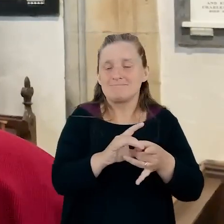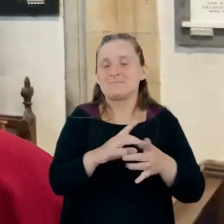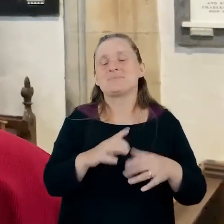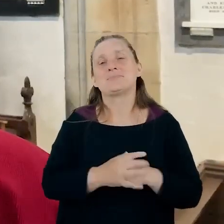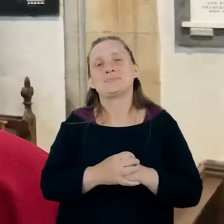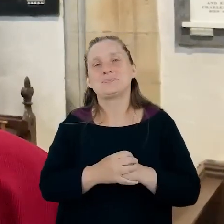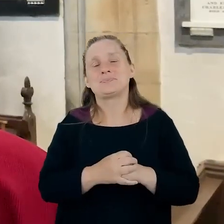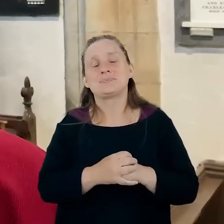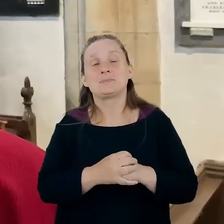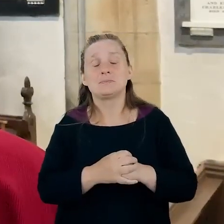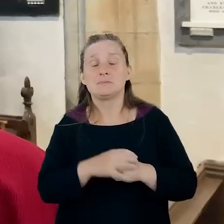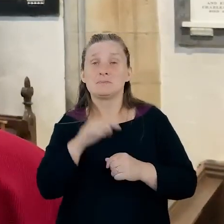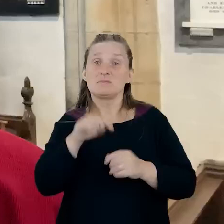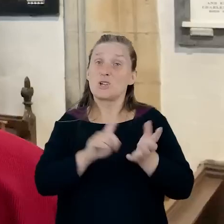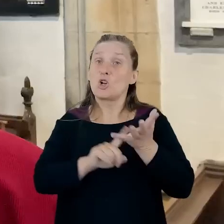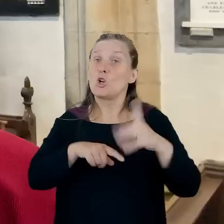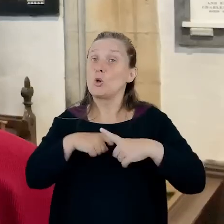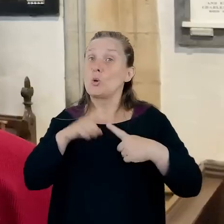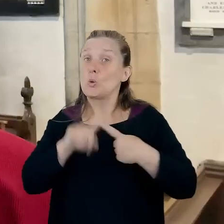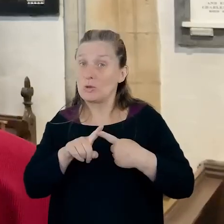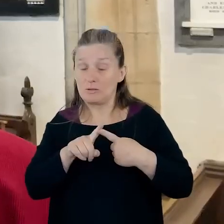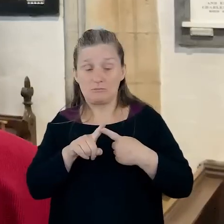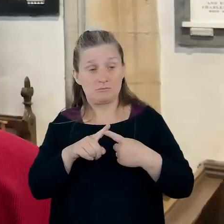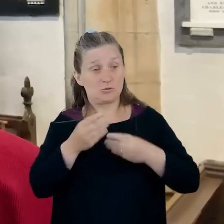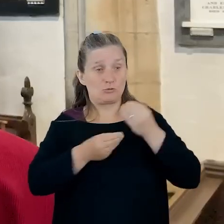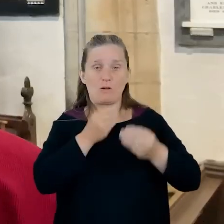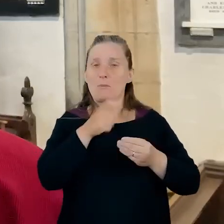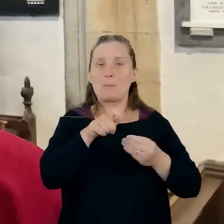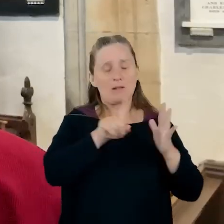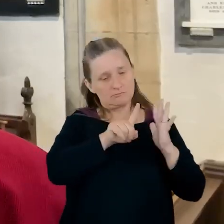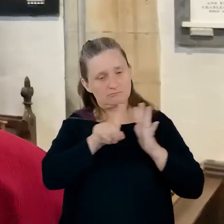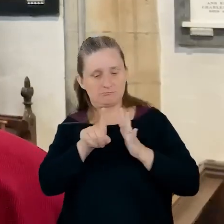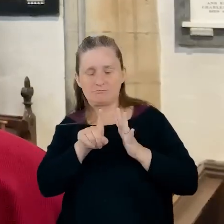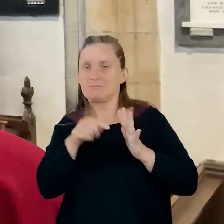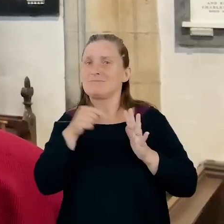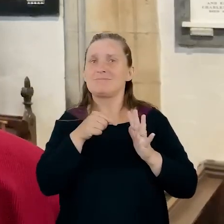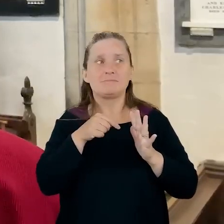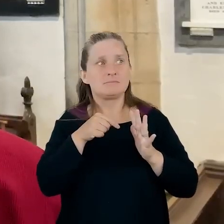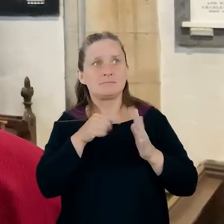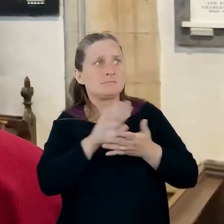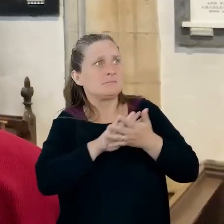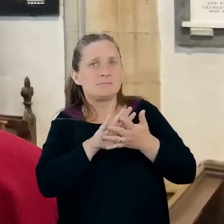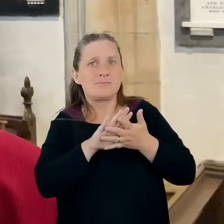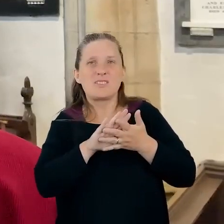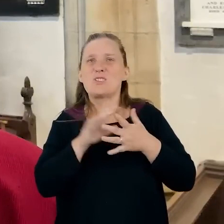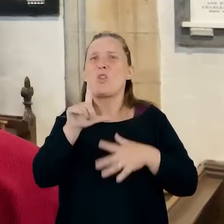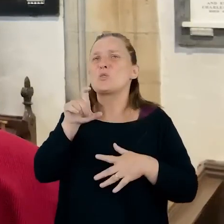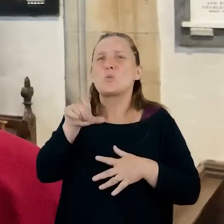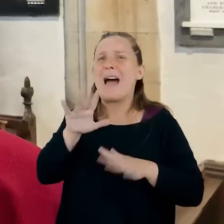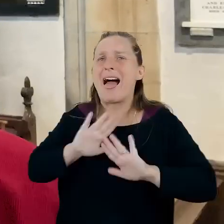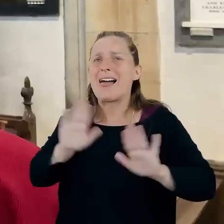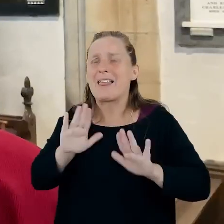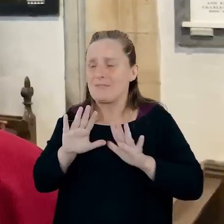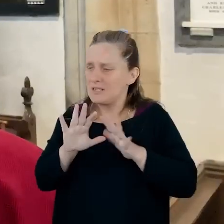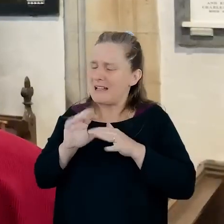in Luke is a story of people who had been following Jesus around, but who weren't the 12 apostles. They